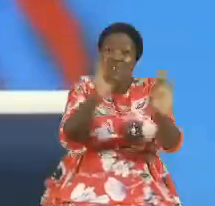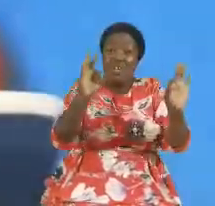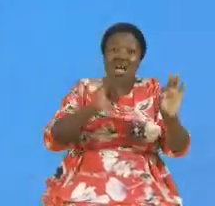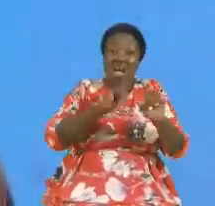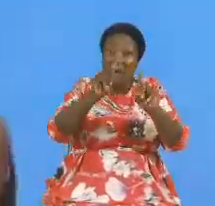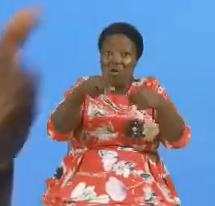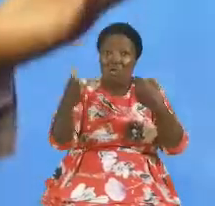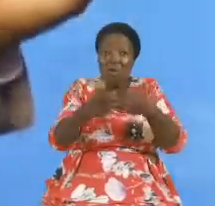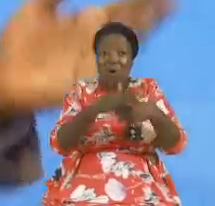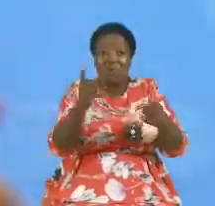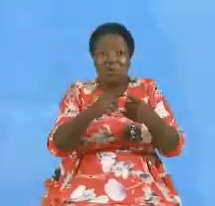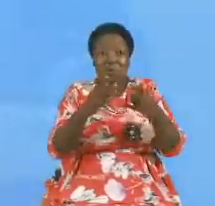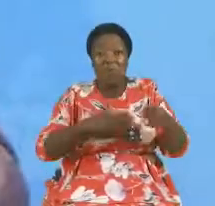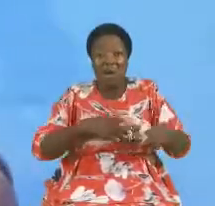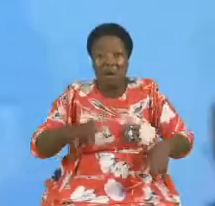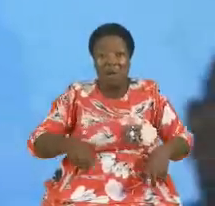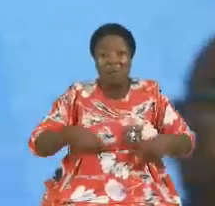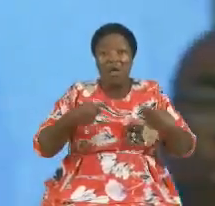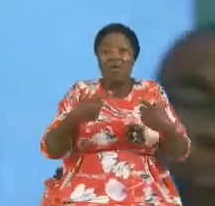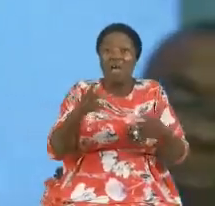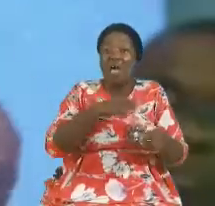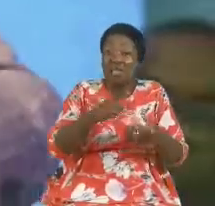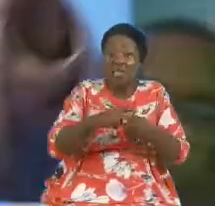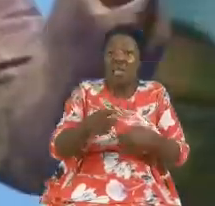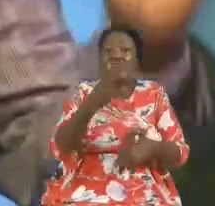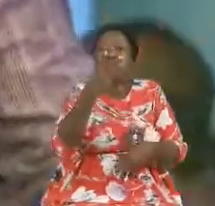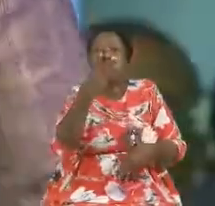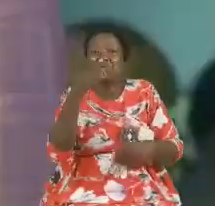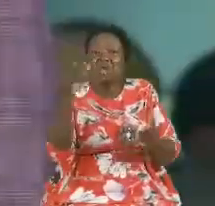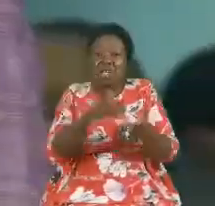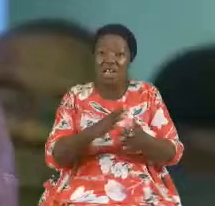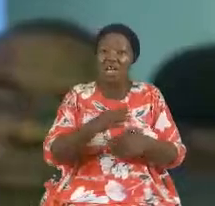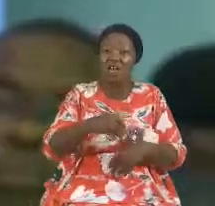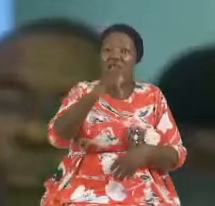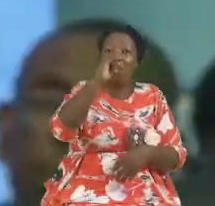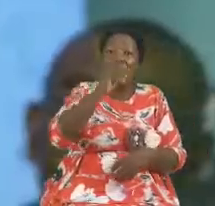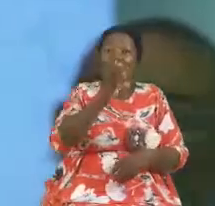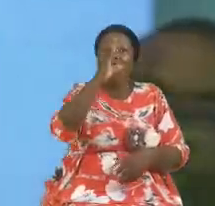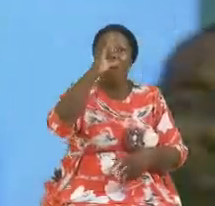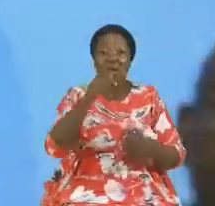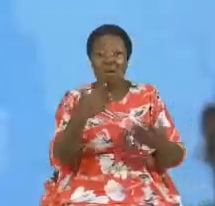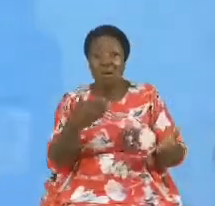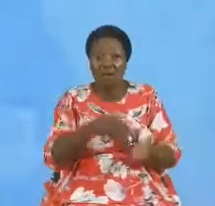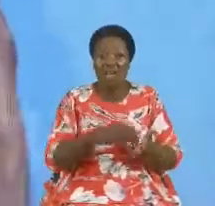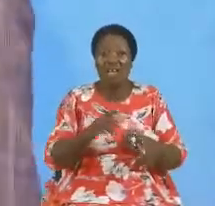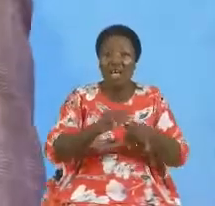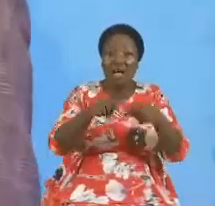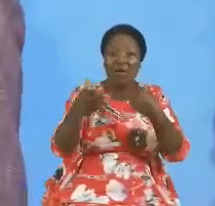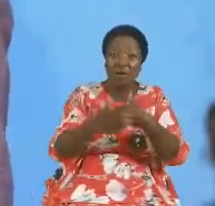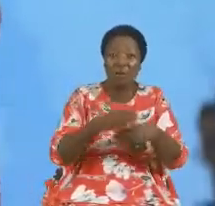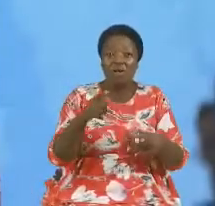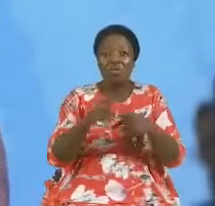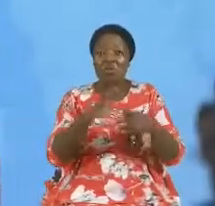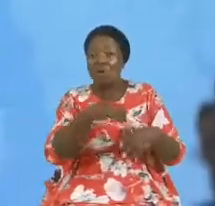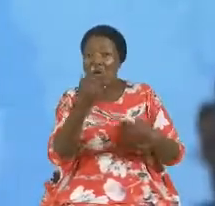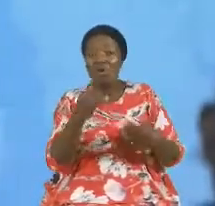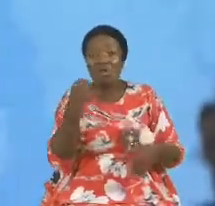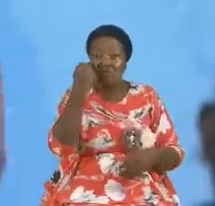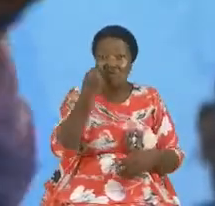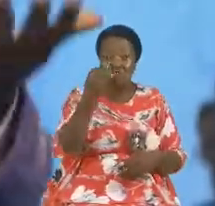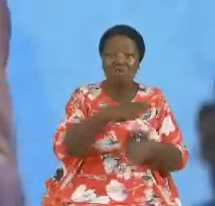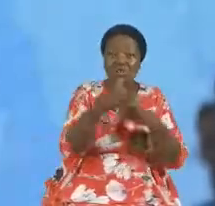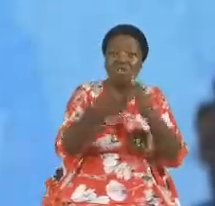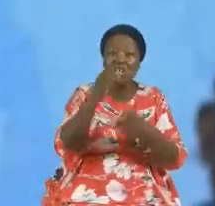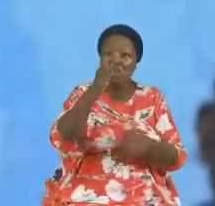tomorrow I can live the way I want. I can go back to chew my tobacco. I can go back to my marijuana. I can